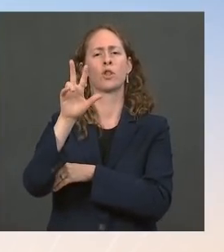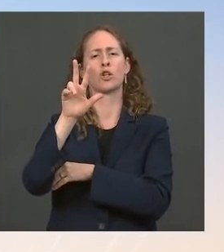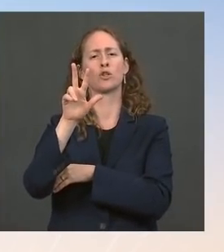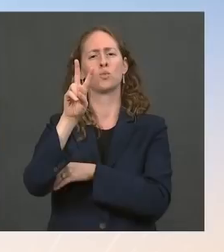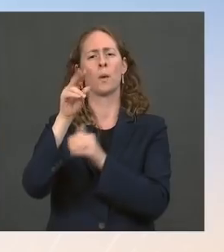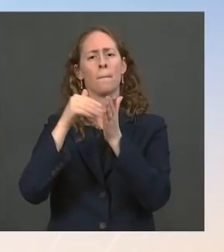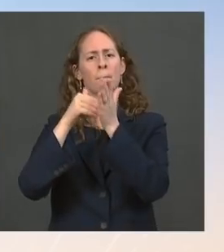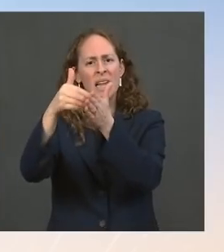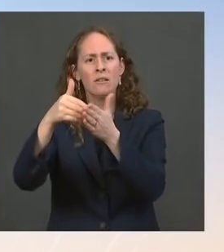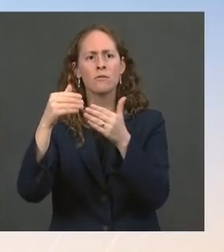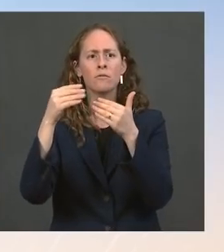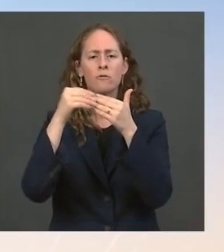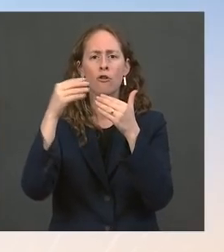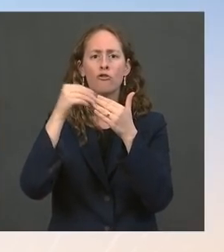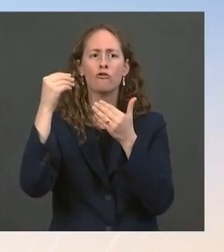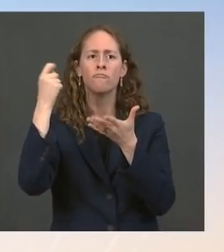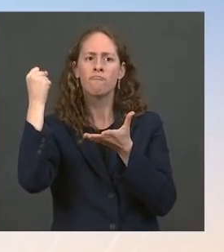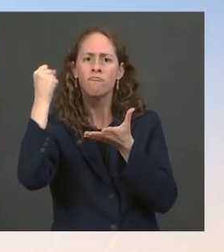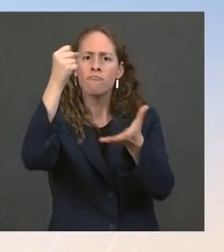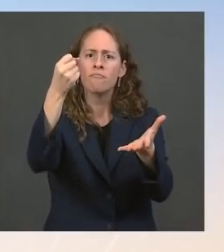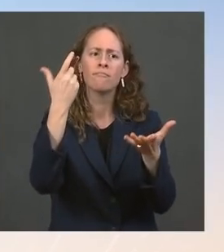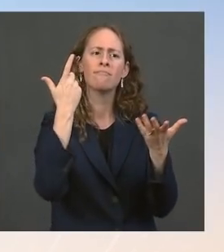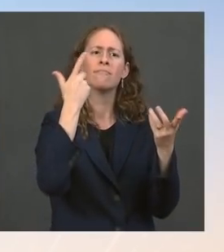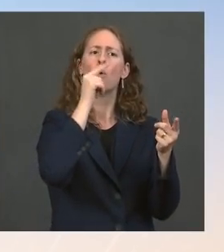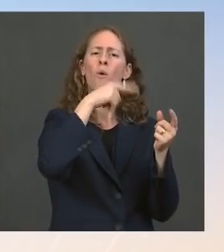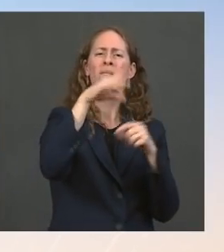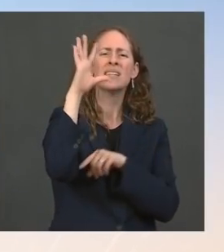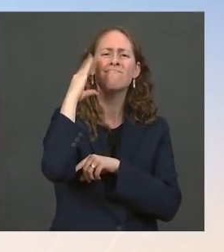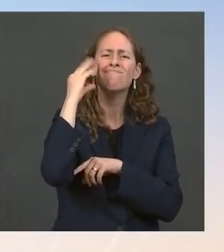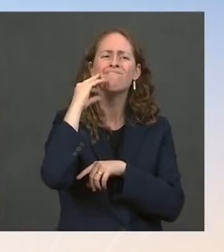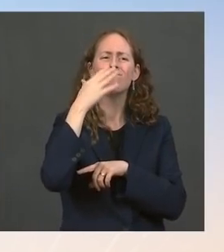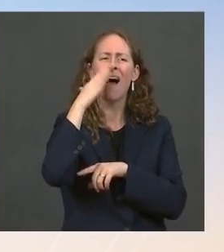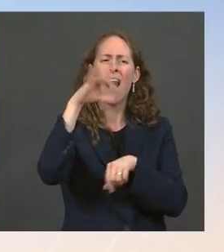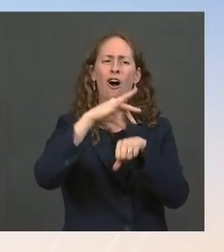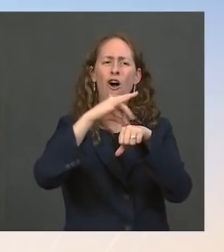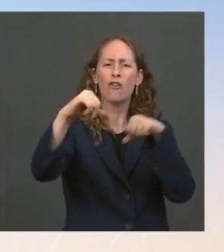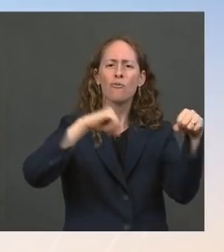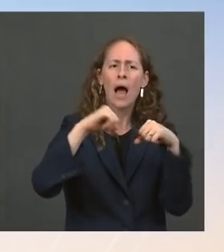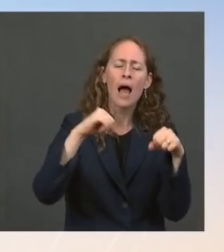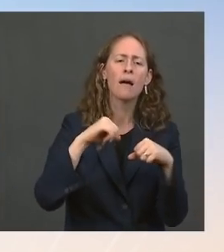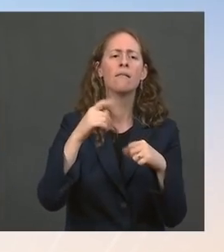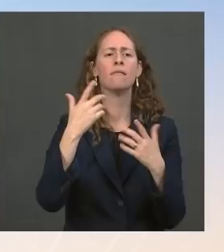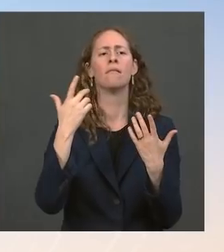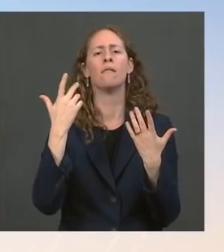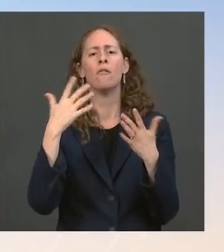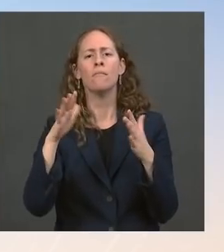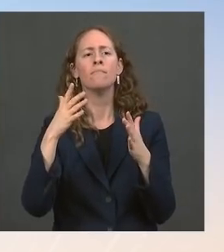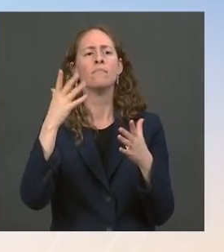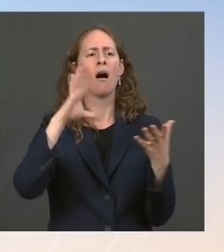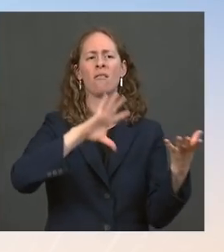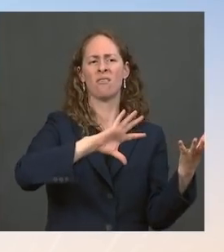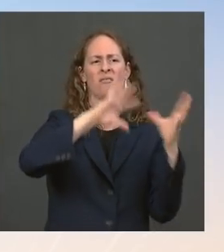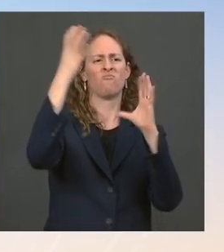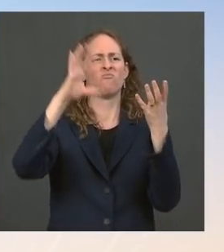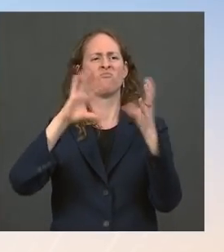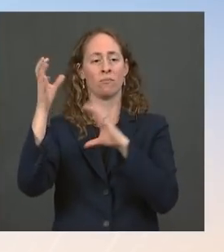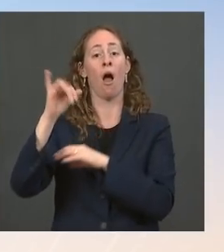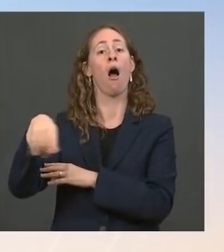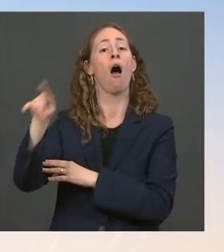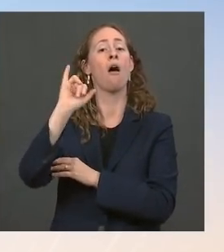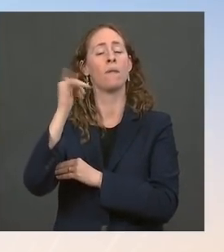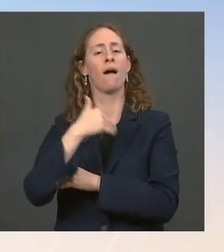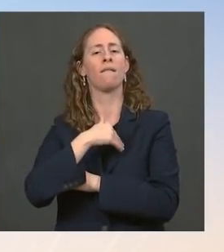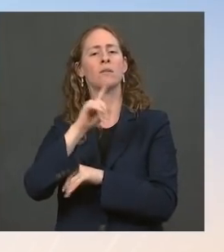and humanitarian relief. This funding builds on the USAID disaster assistance response teams. In January, we